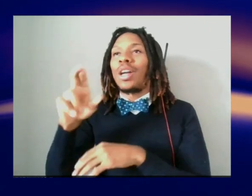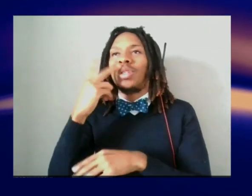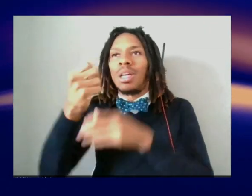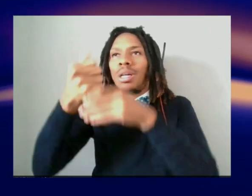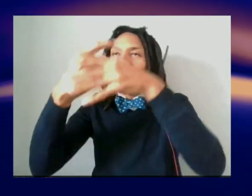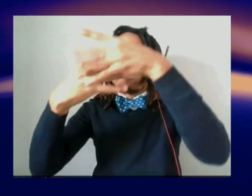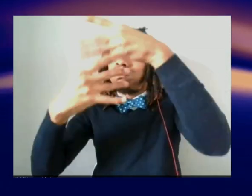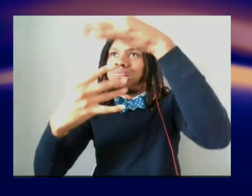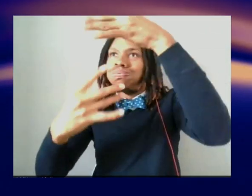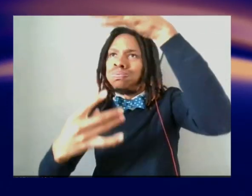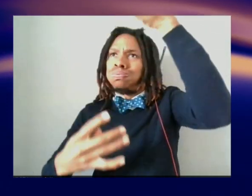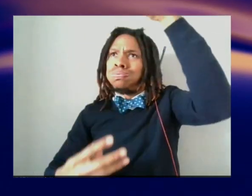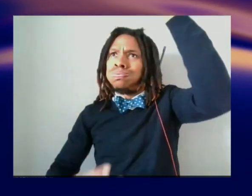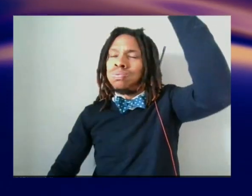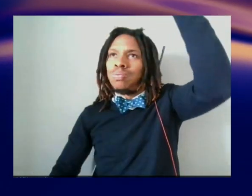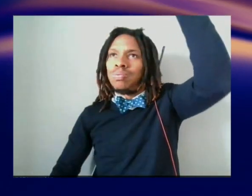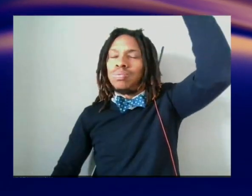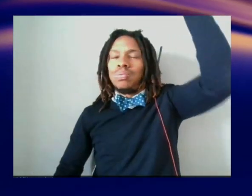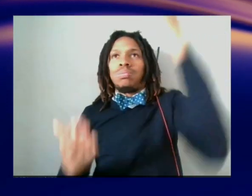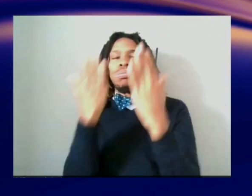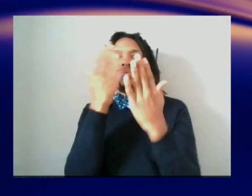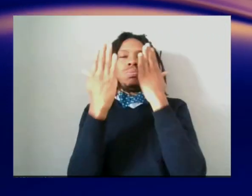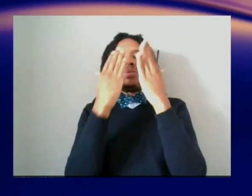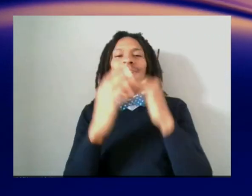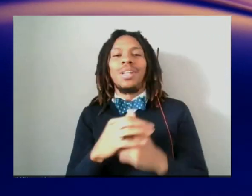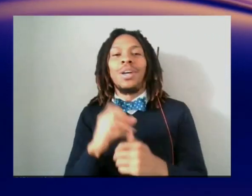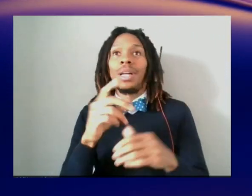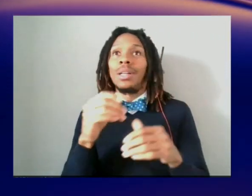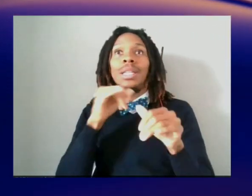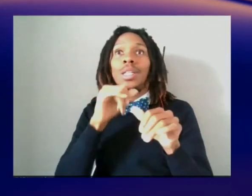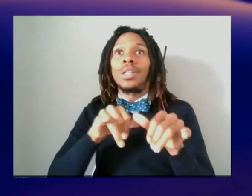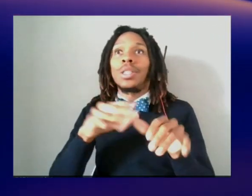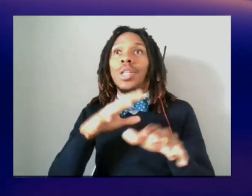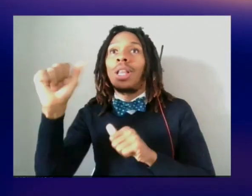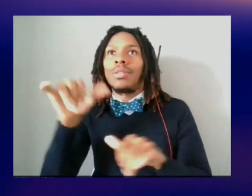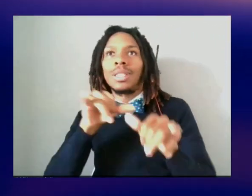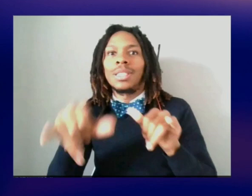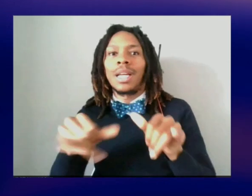this. That's right. That's right. Sure. Well, stick around. We've got more coming